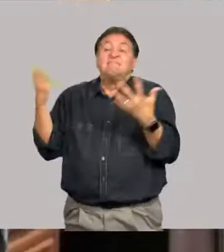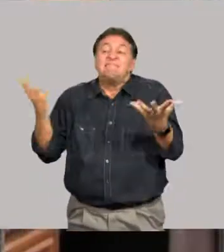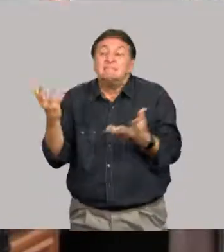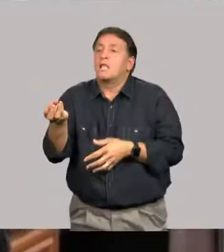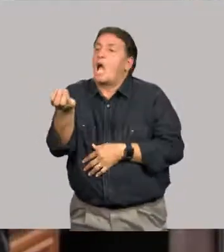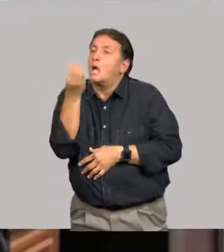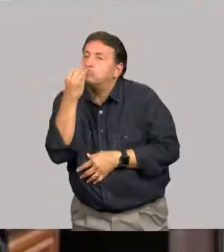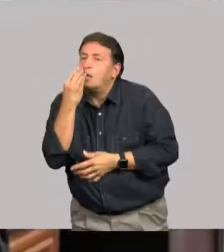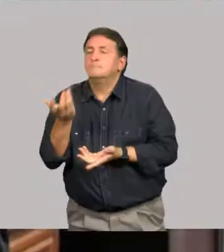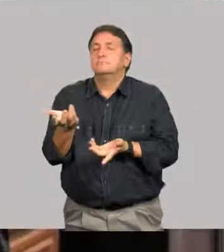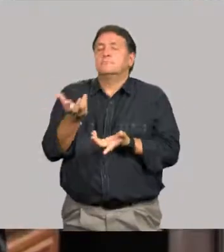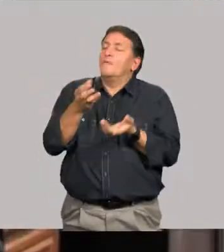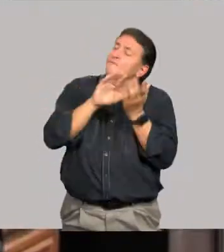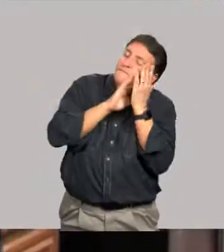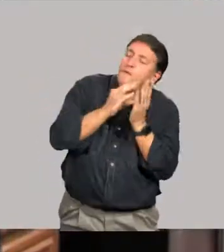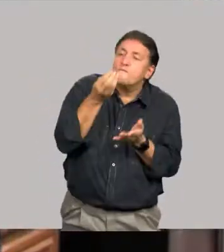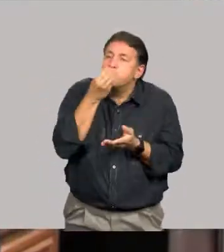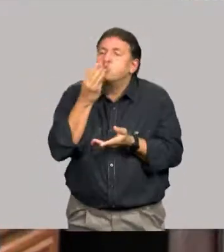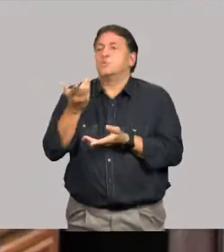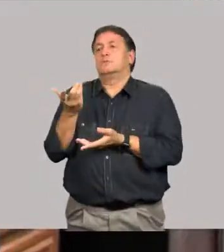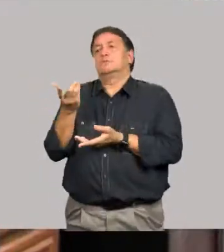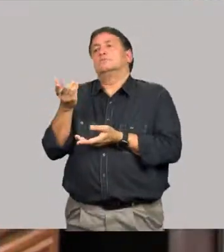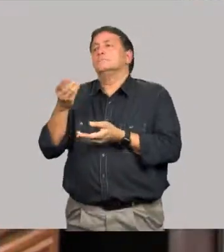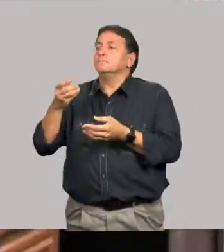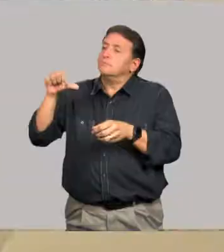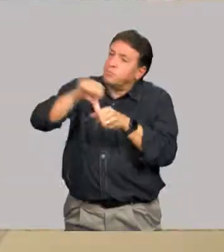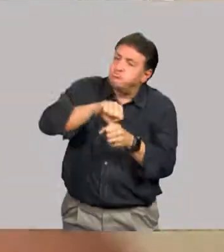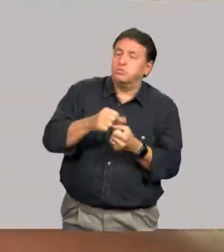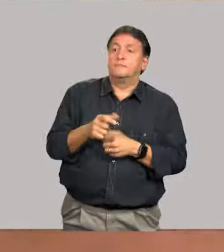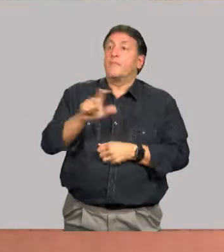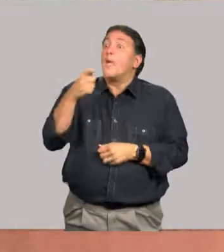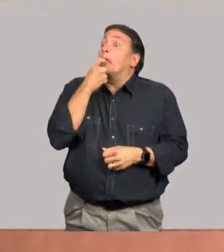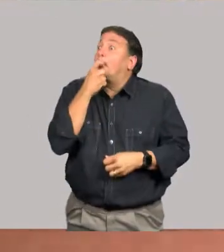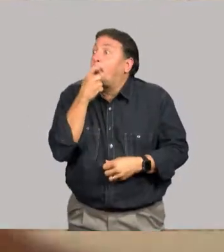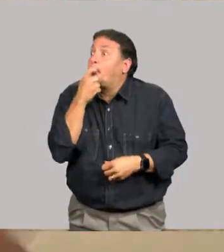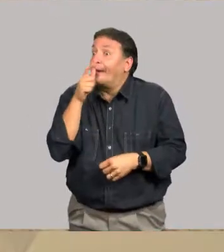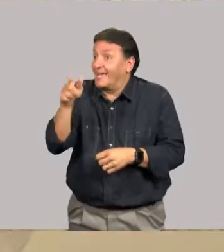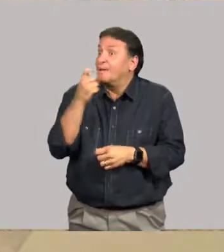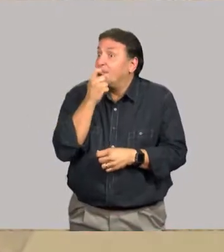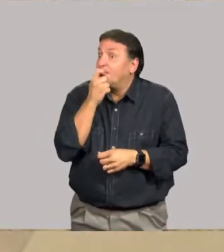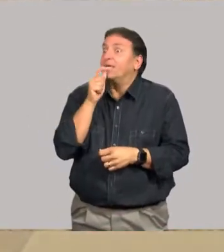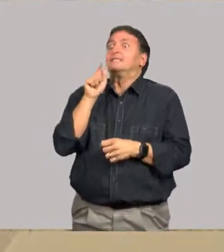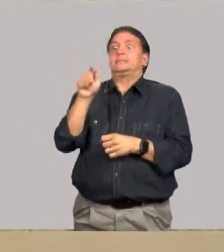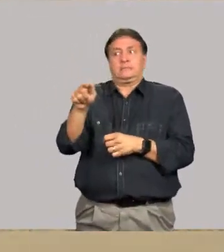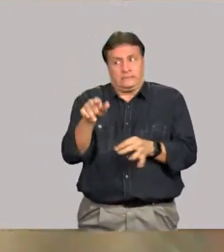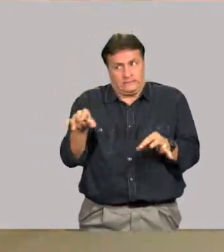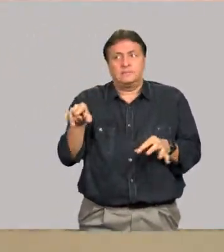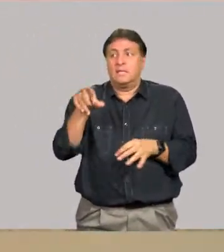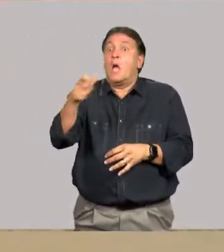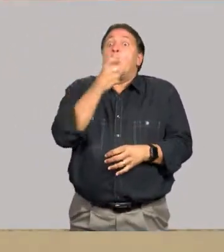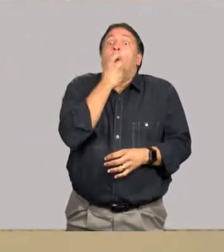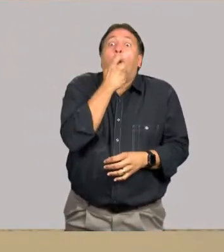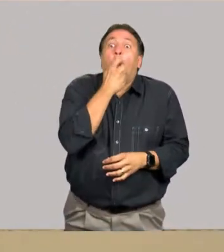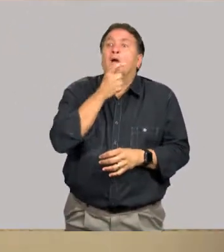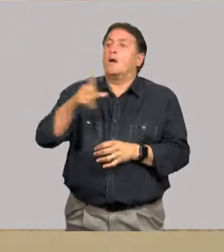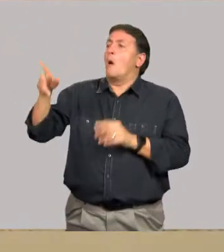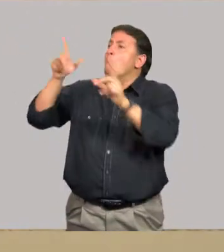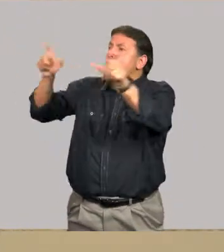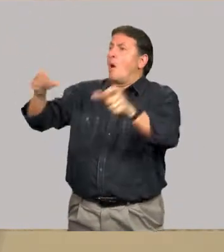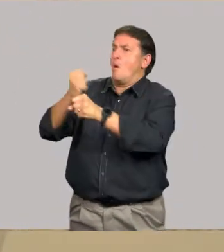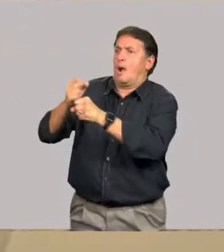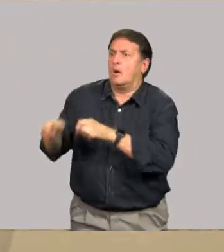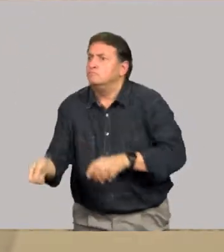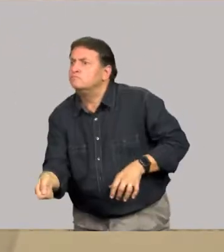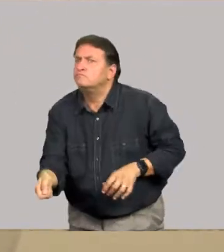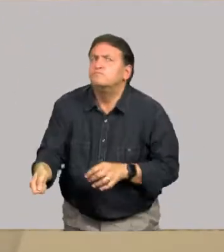good idea. Yeah. Don't let your family get stranded during a catastrophe. Keep enough cash to buy food, fuel,